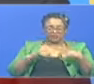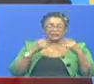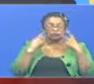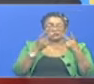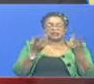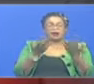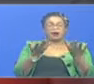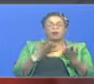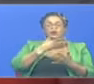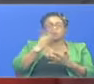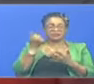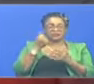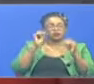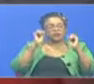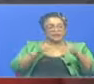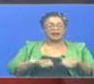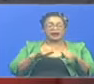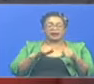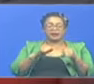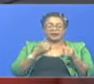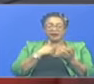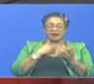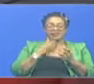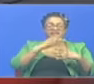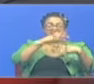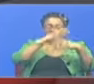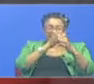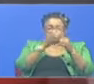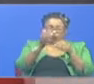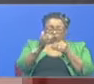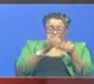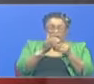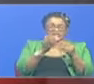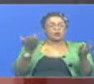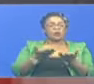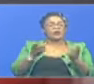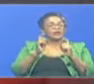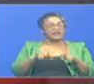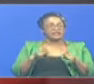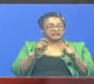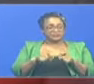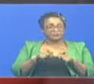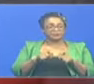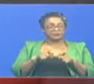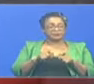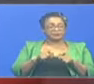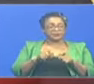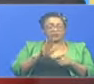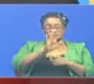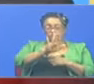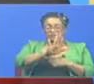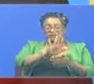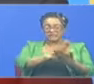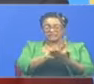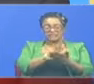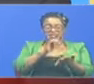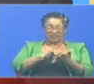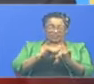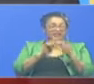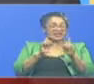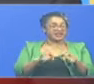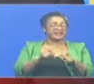able to bring these tests closer to where they are needed, to decentralize these tests and put them where they are needed. But